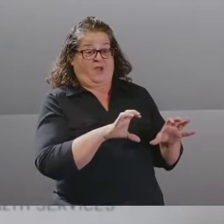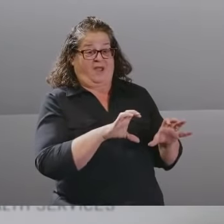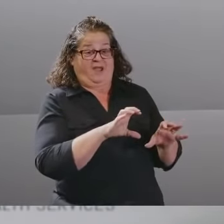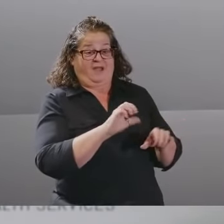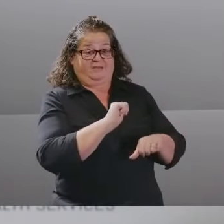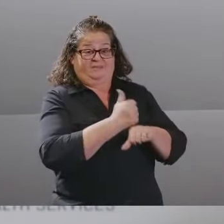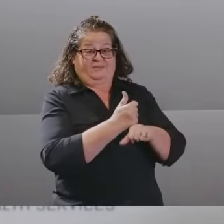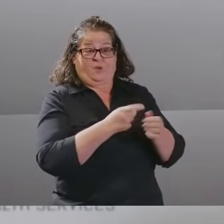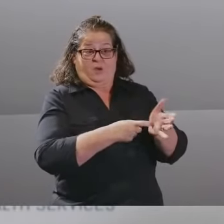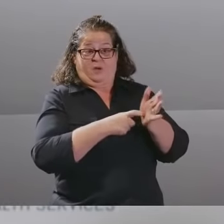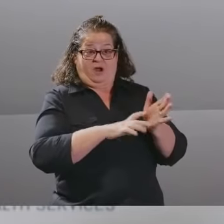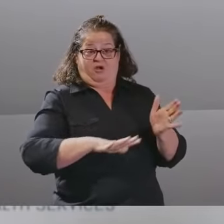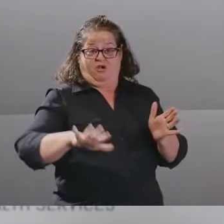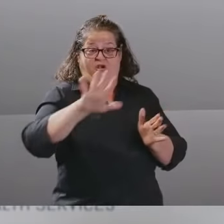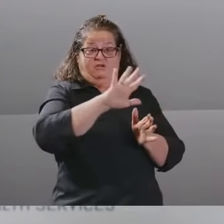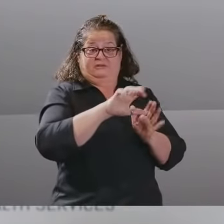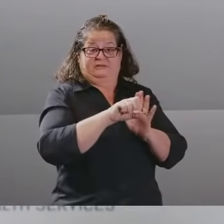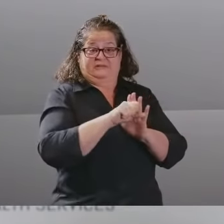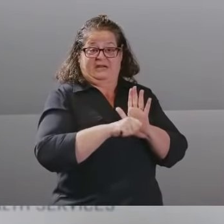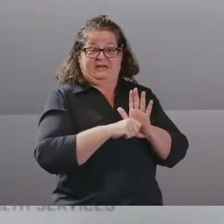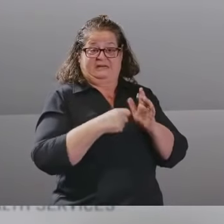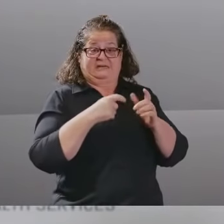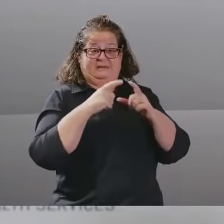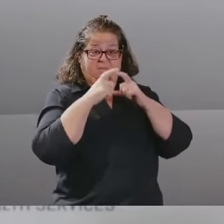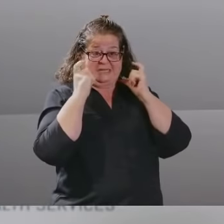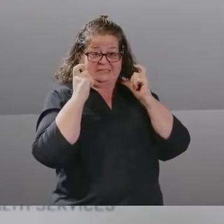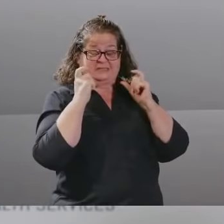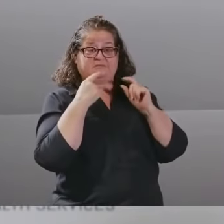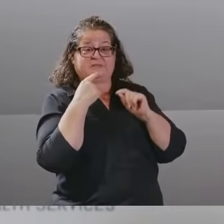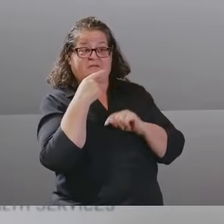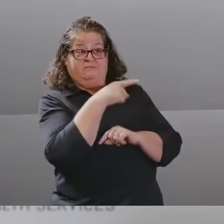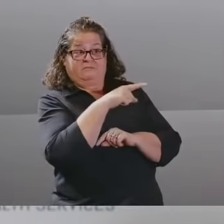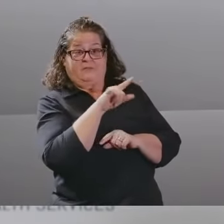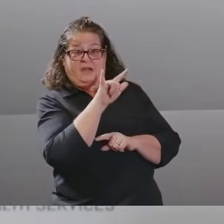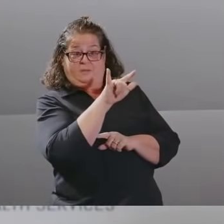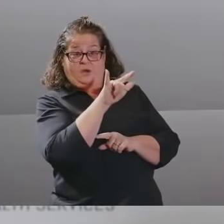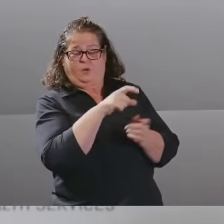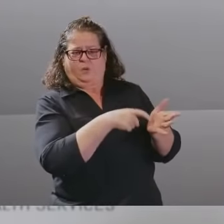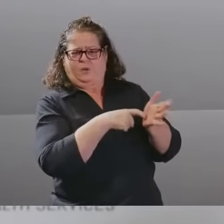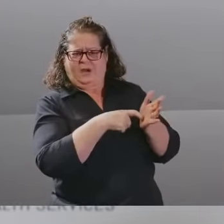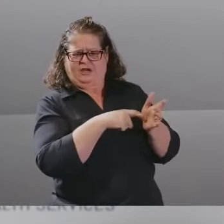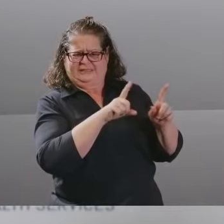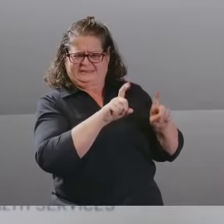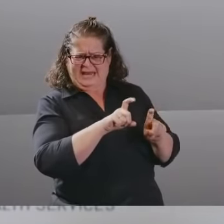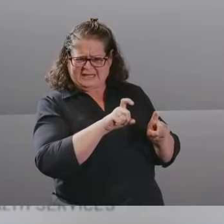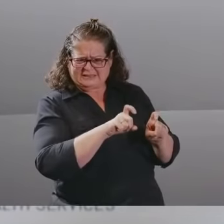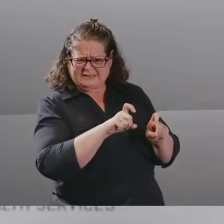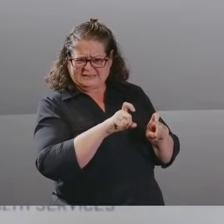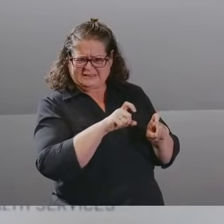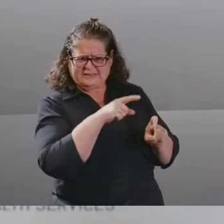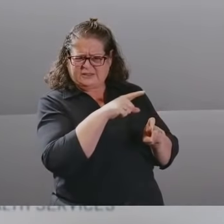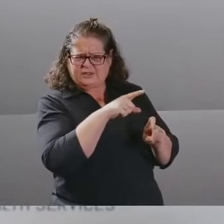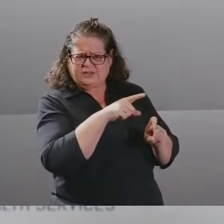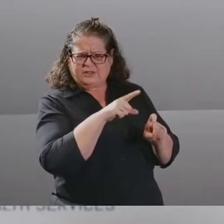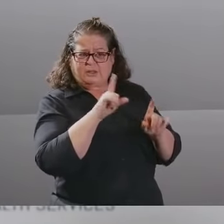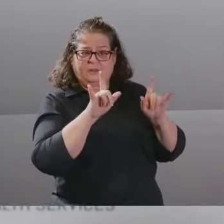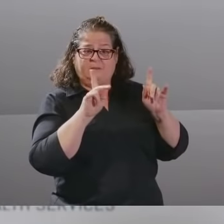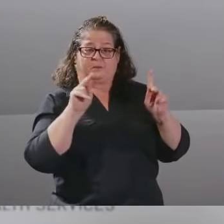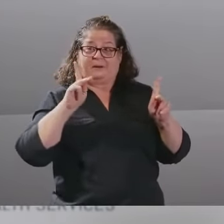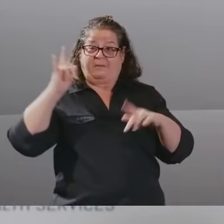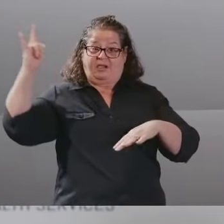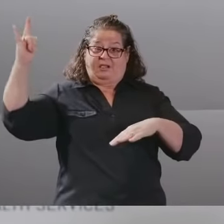to have testing sites for people. Would that be something that you would do mandatory for people that are coming into our state from other areas,